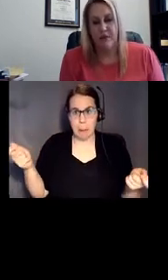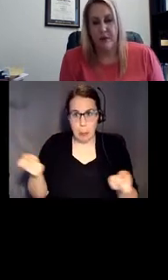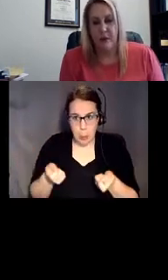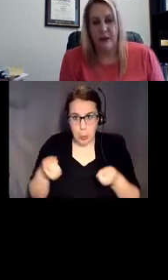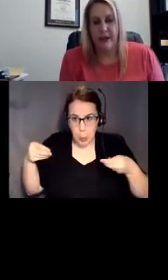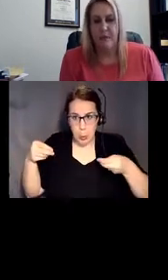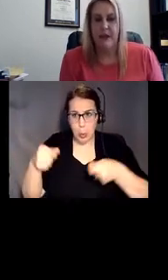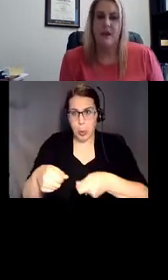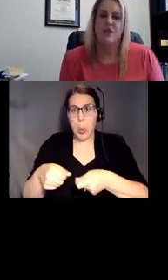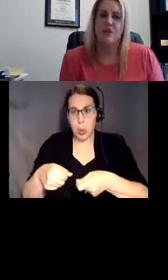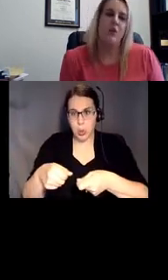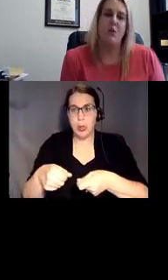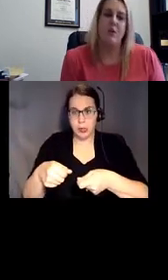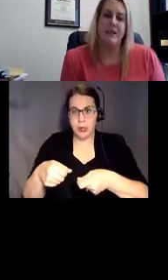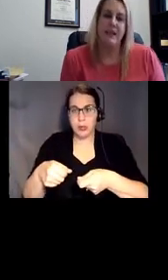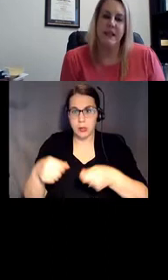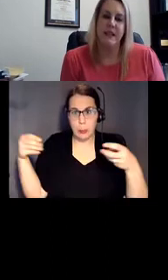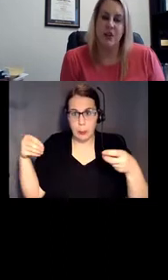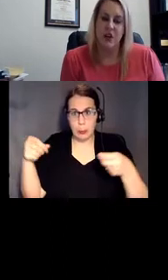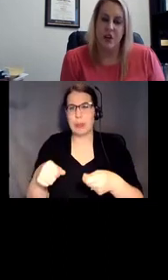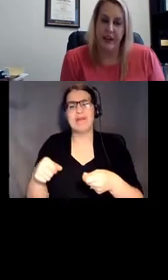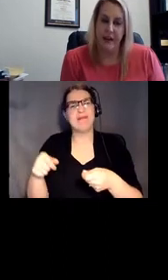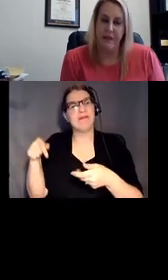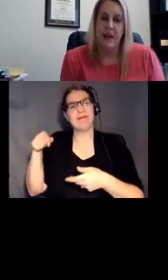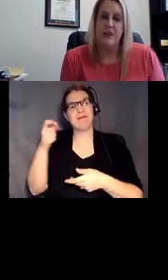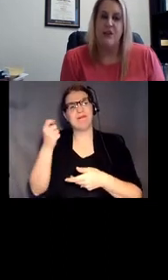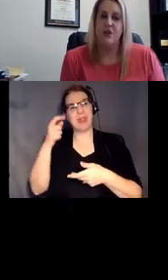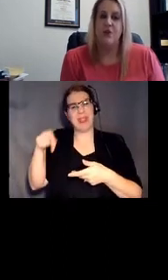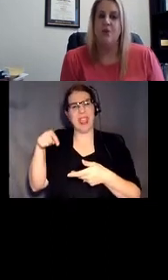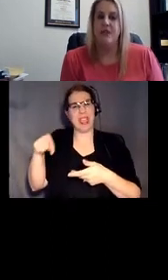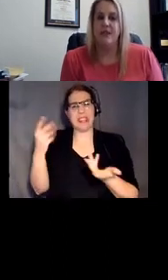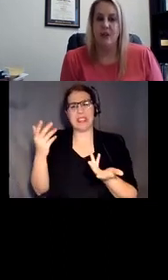more infrequently because you don't always need an attorney